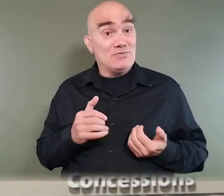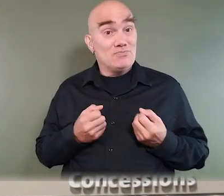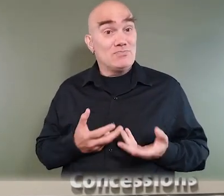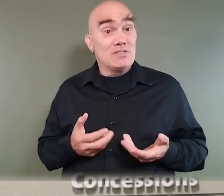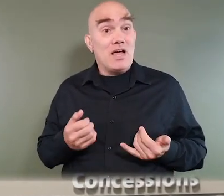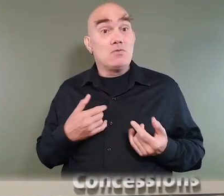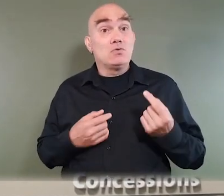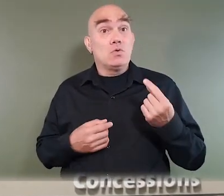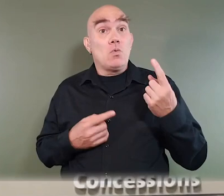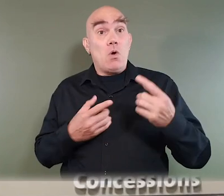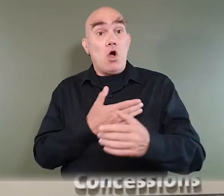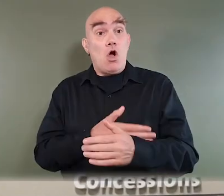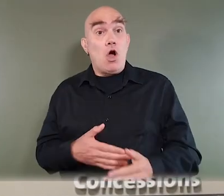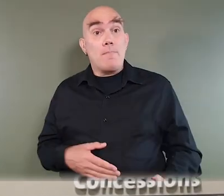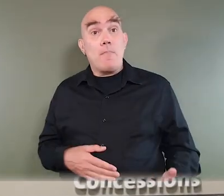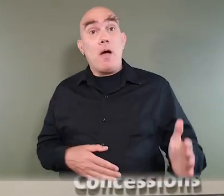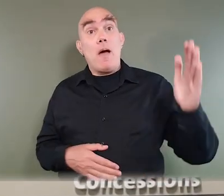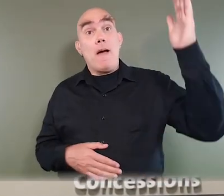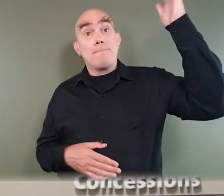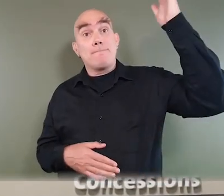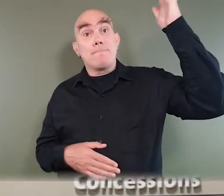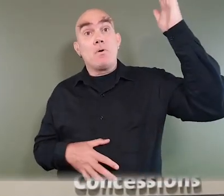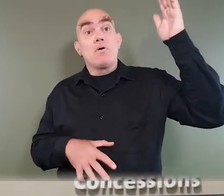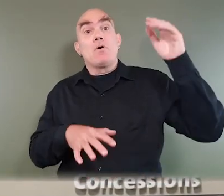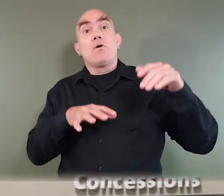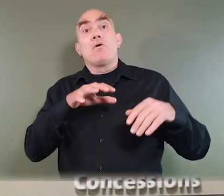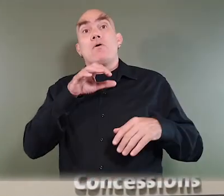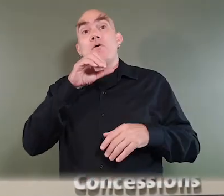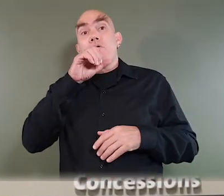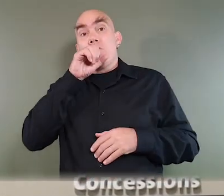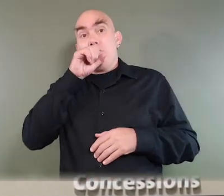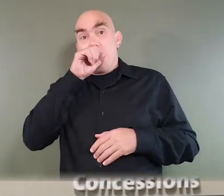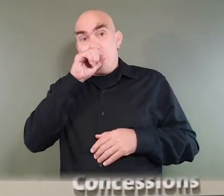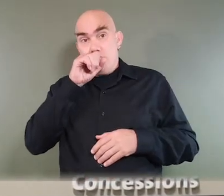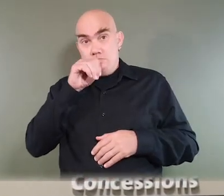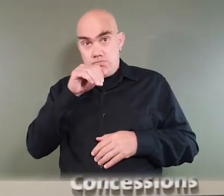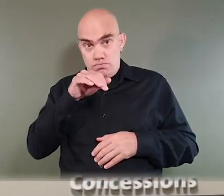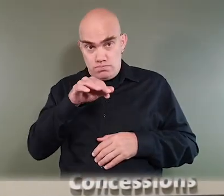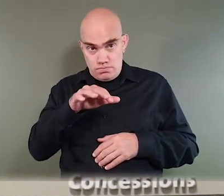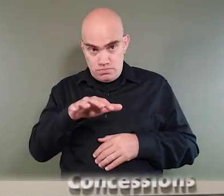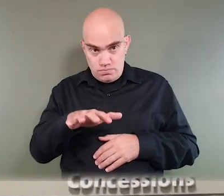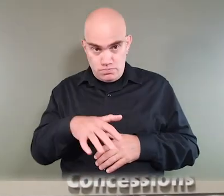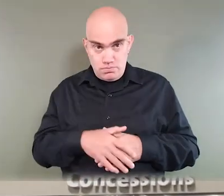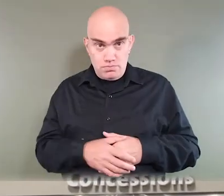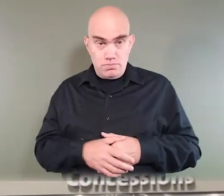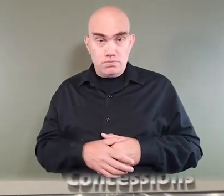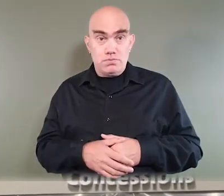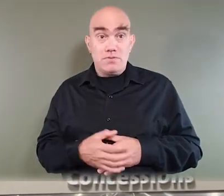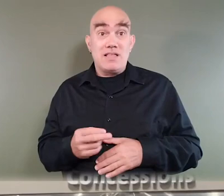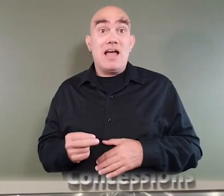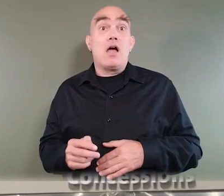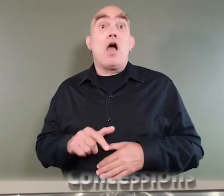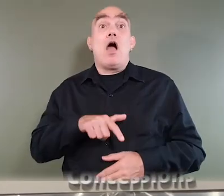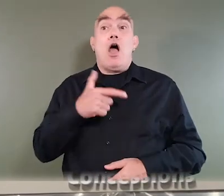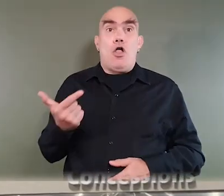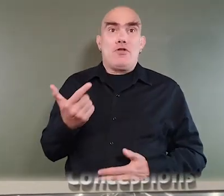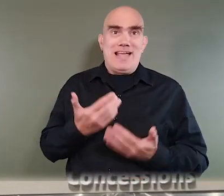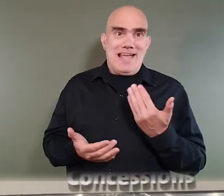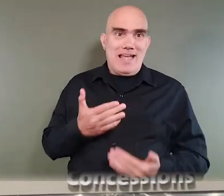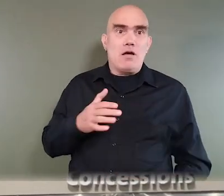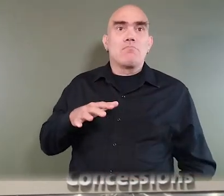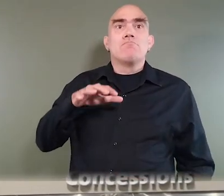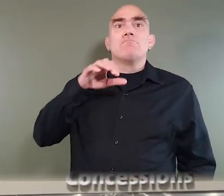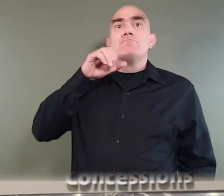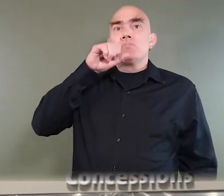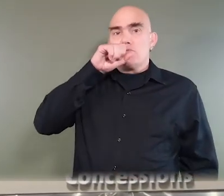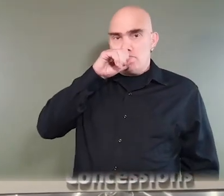up, slow, inhale, and exhale. And then inhale,